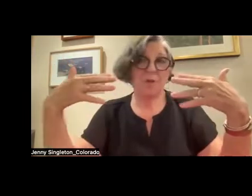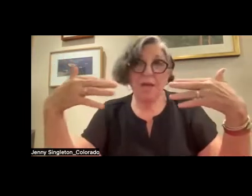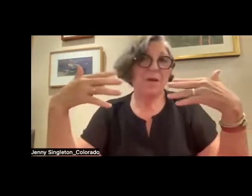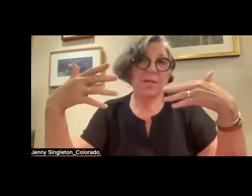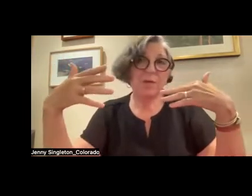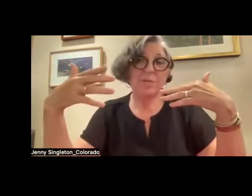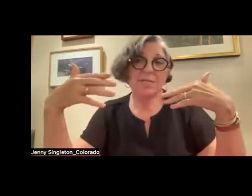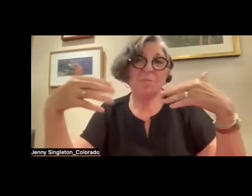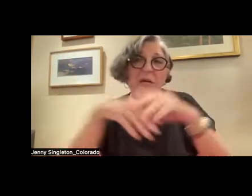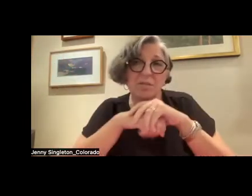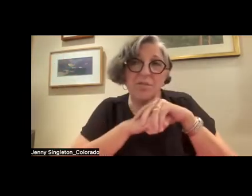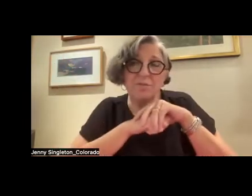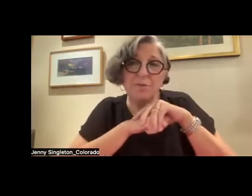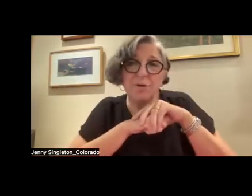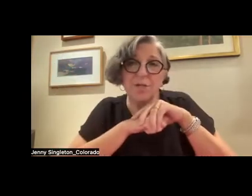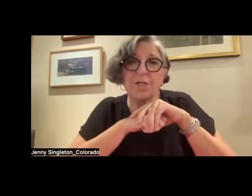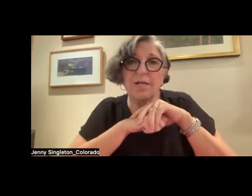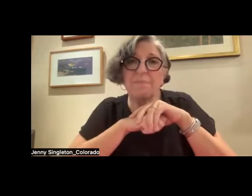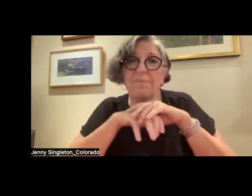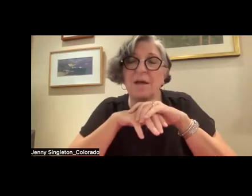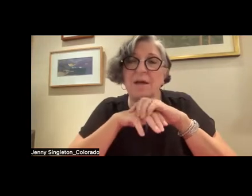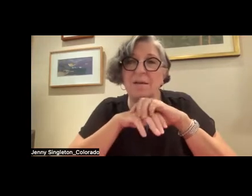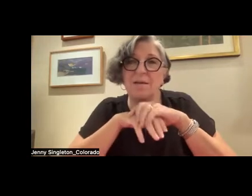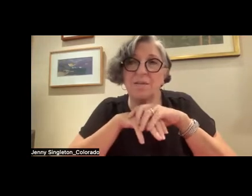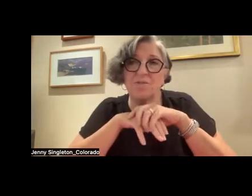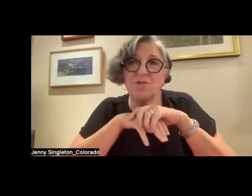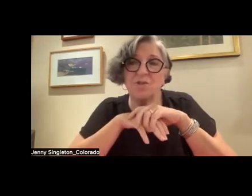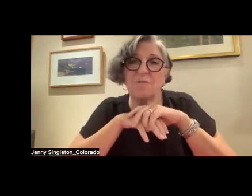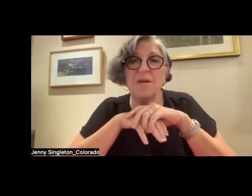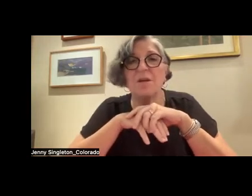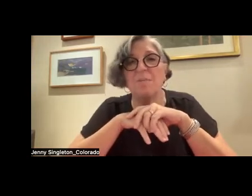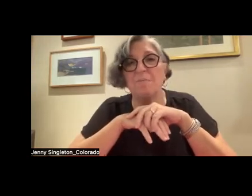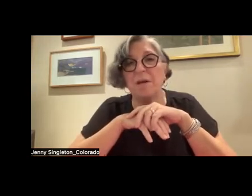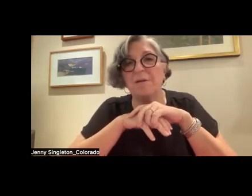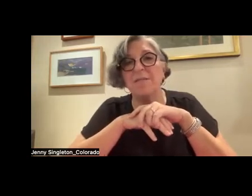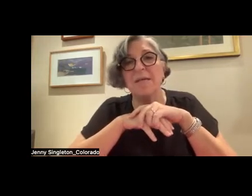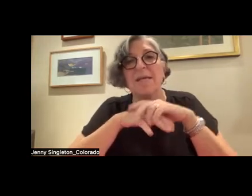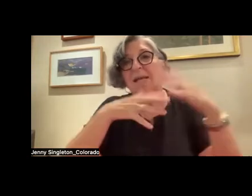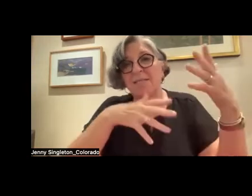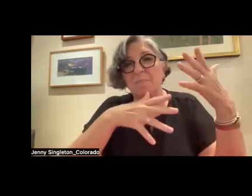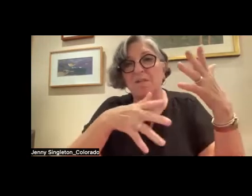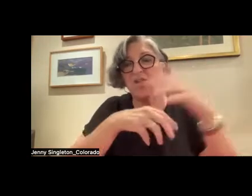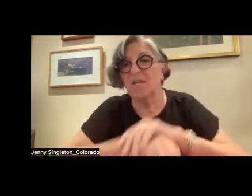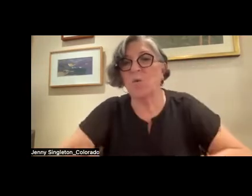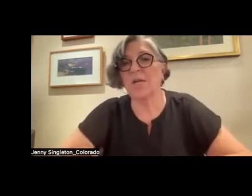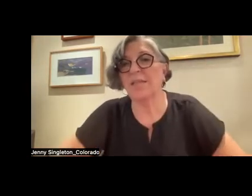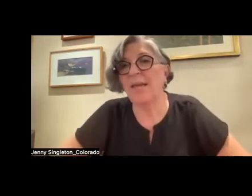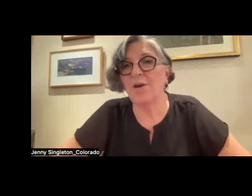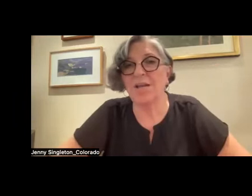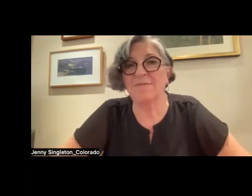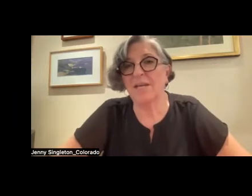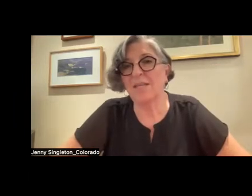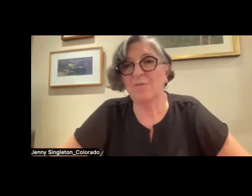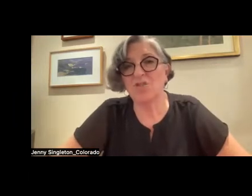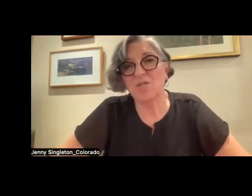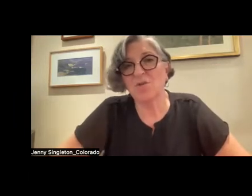the primary linguistic models for deaf children from hearing parents. And as I mentioned, I work in the